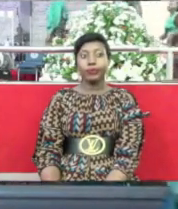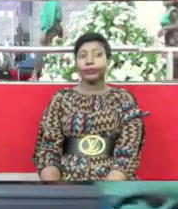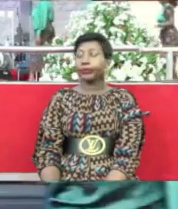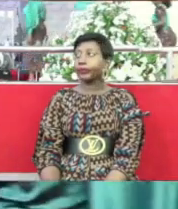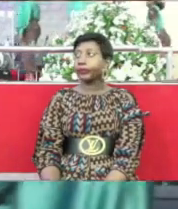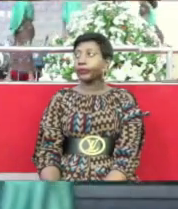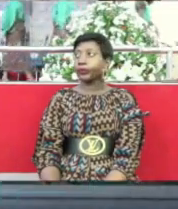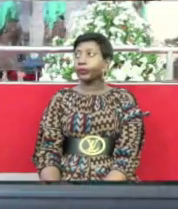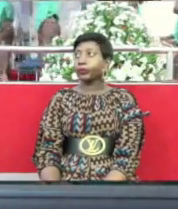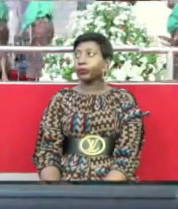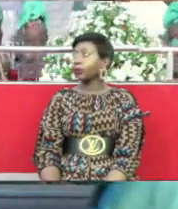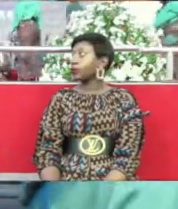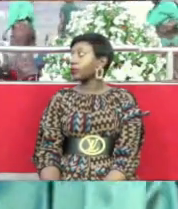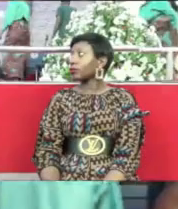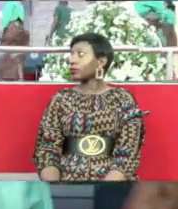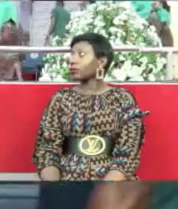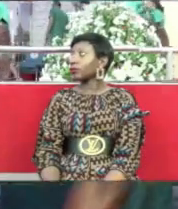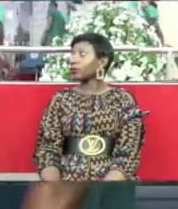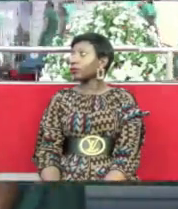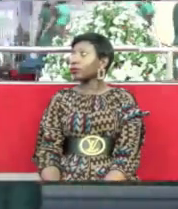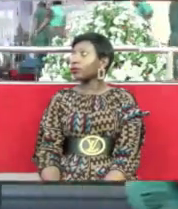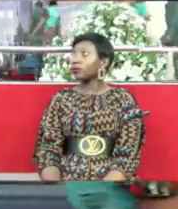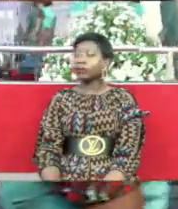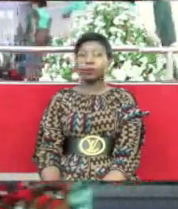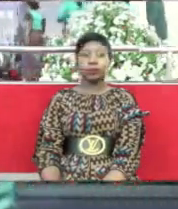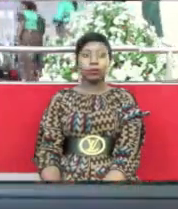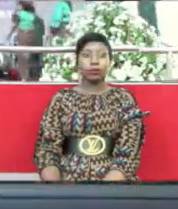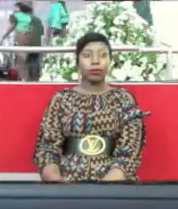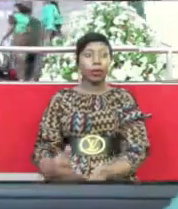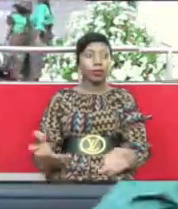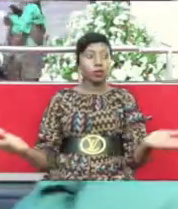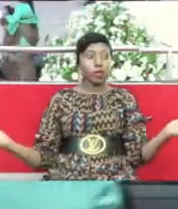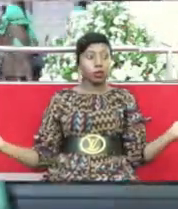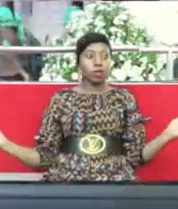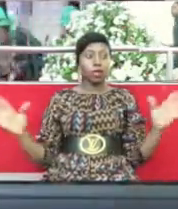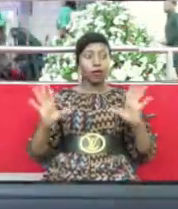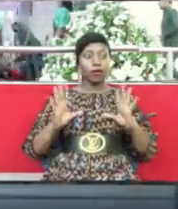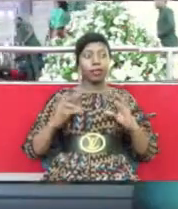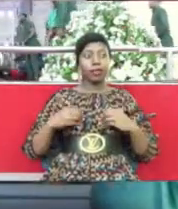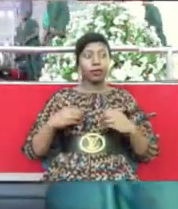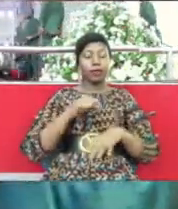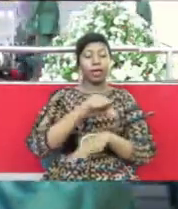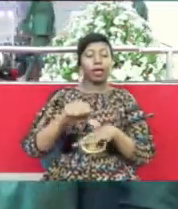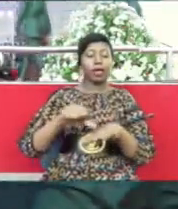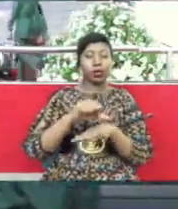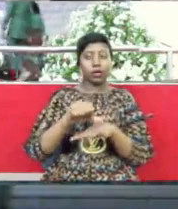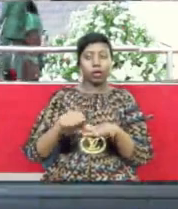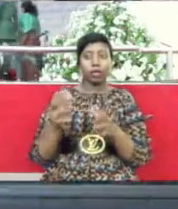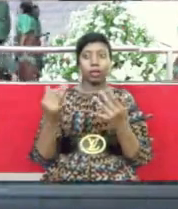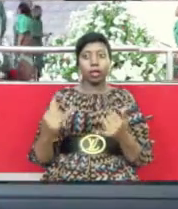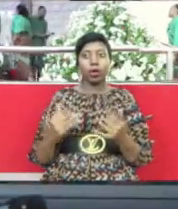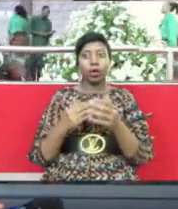something technical has happened. So they have received the anointing, their hands are anointed. So if you come, they will hold your hands, receive